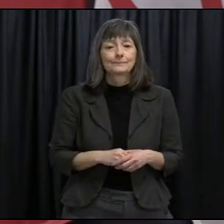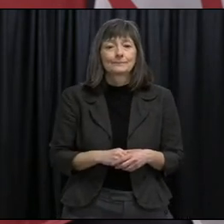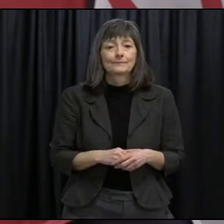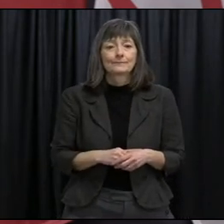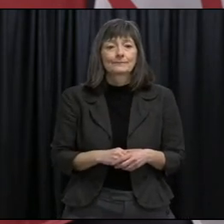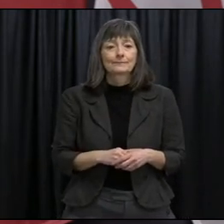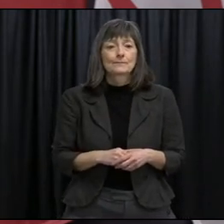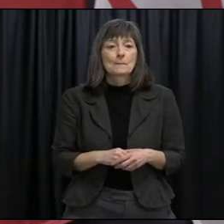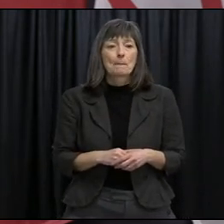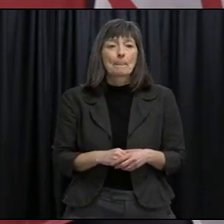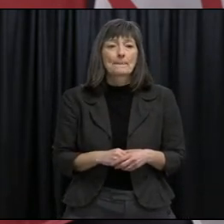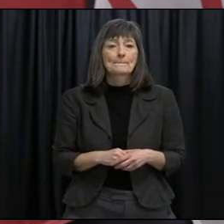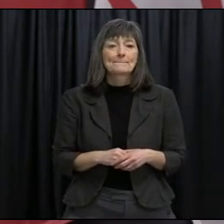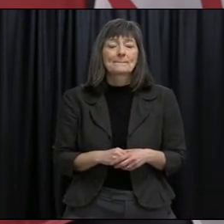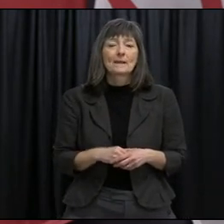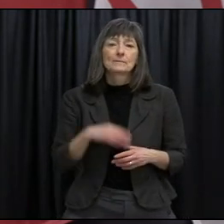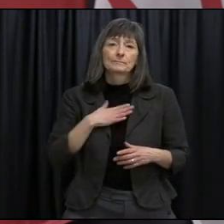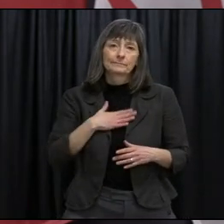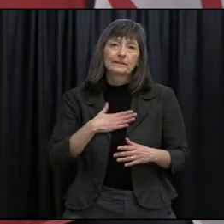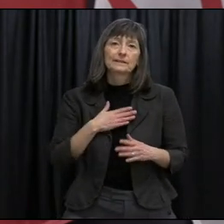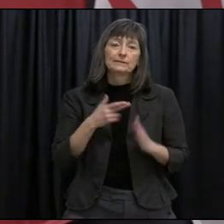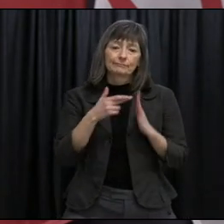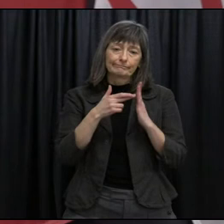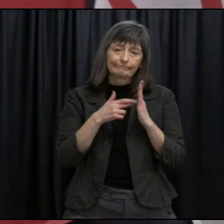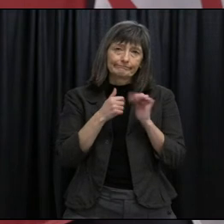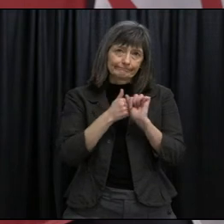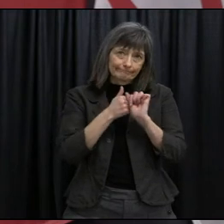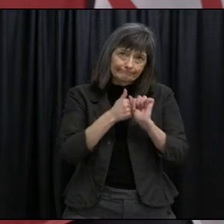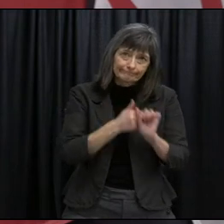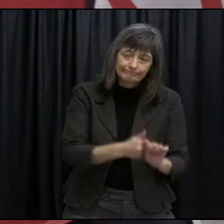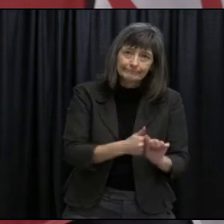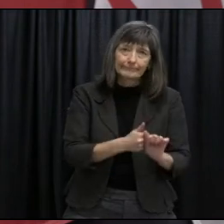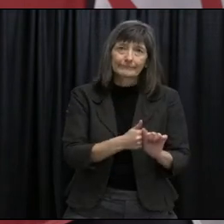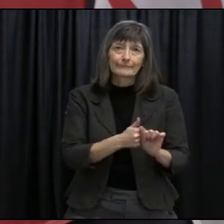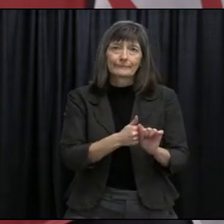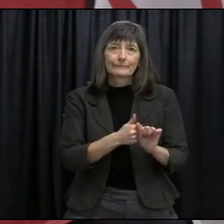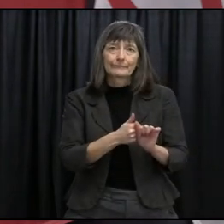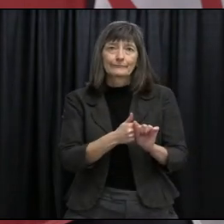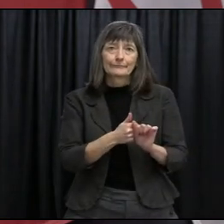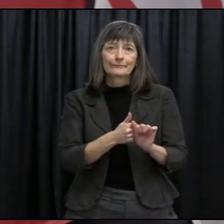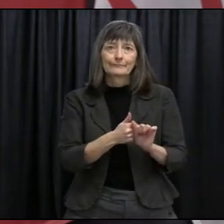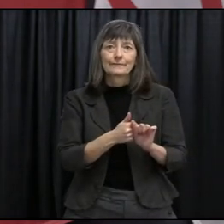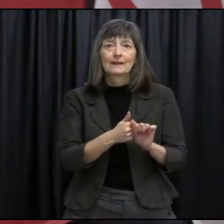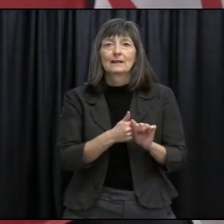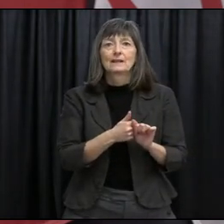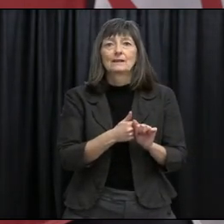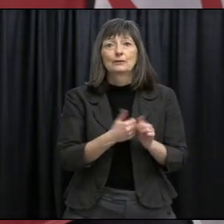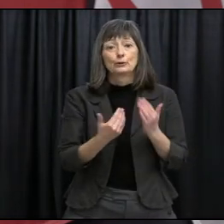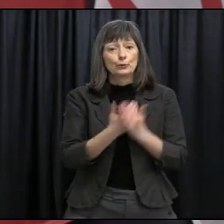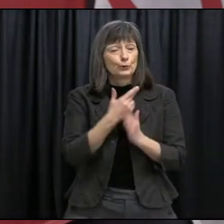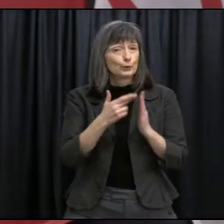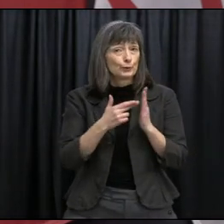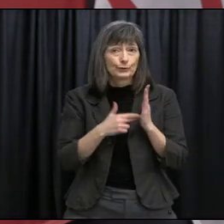want to encourage everybody to follow the guidelines and the protocols of the Chief Medical Officer of Health.